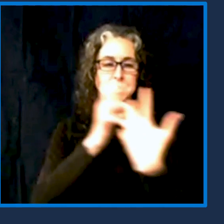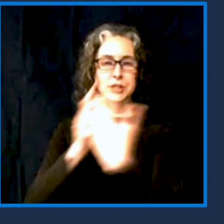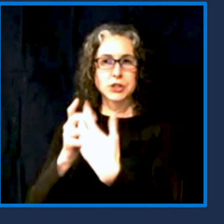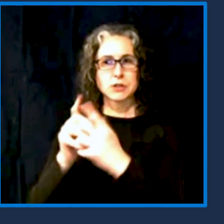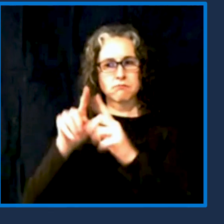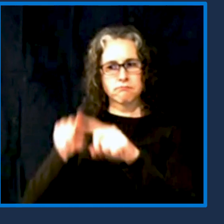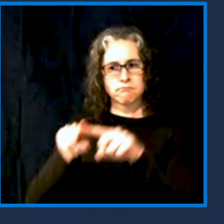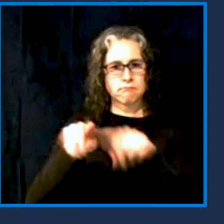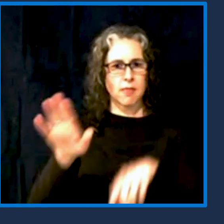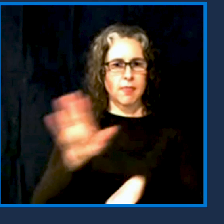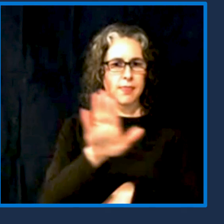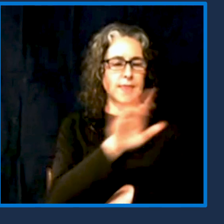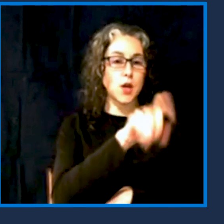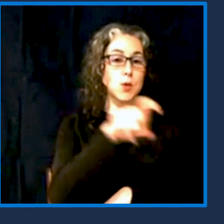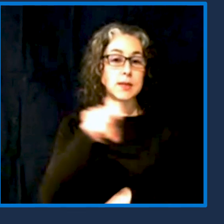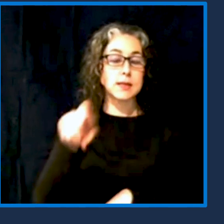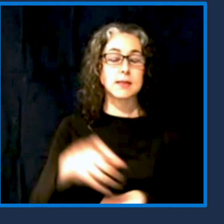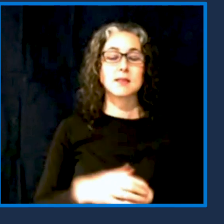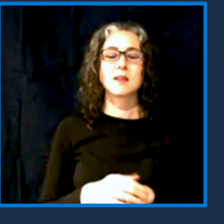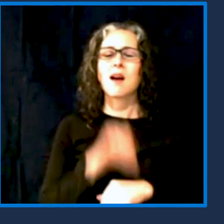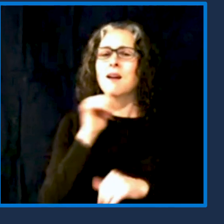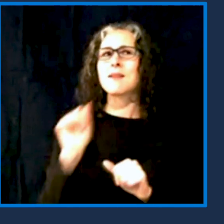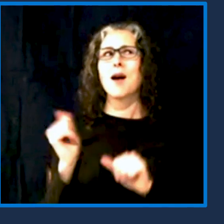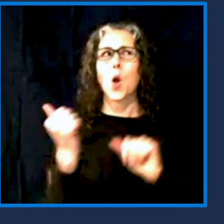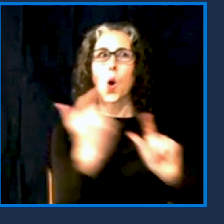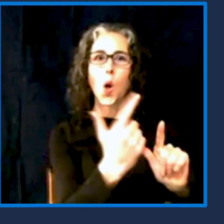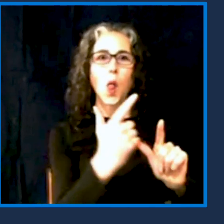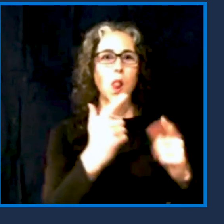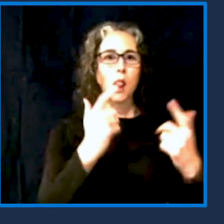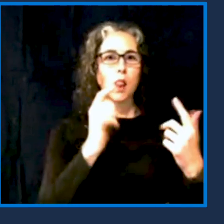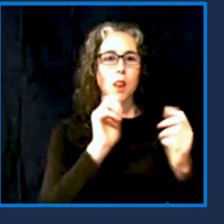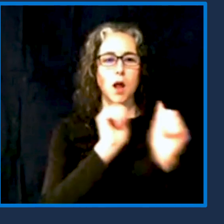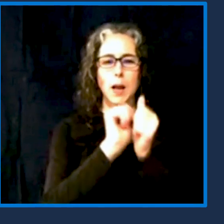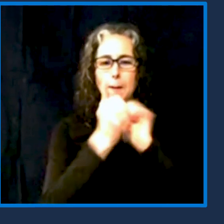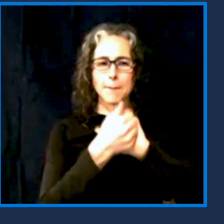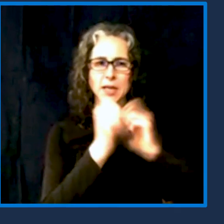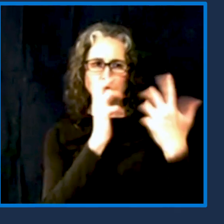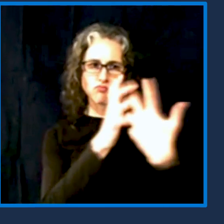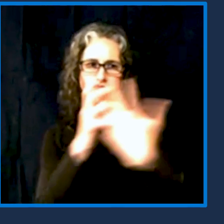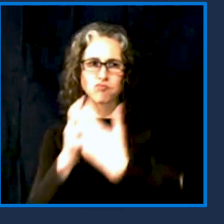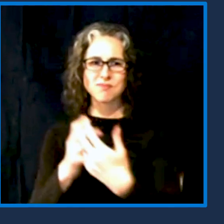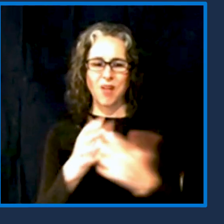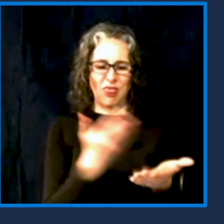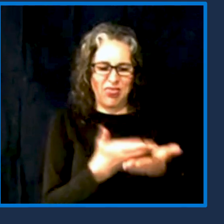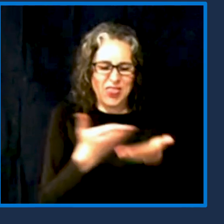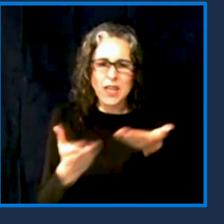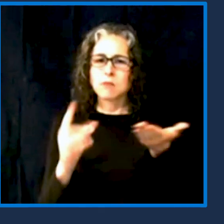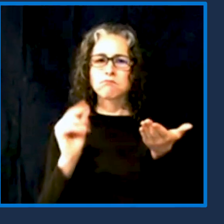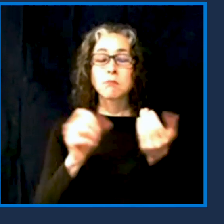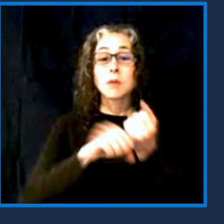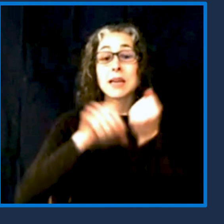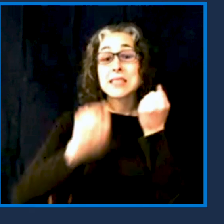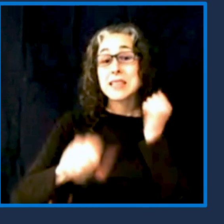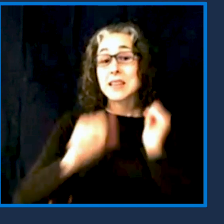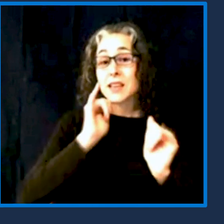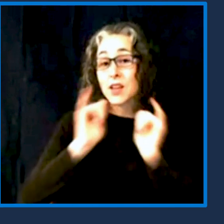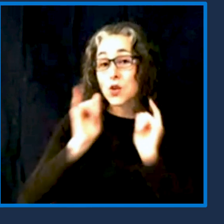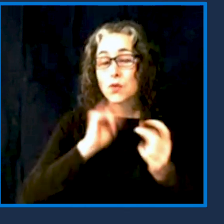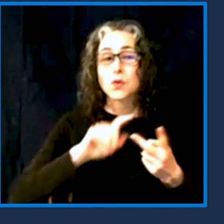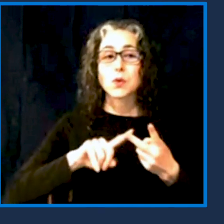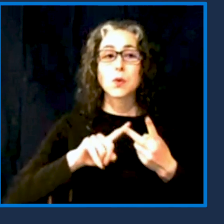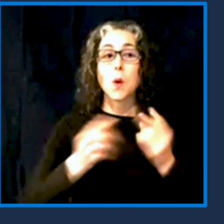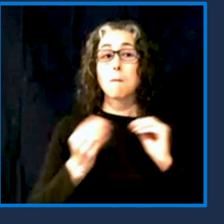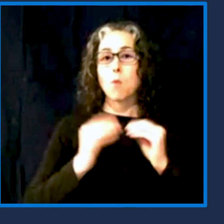needs. You'll see that not all accommodations are things. They can be extended interview time or longer and